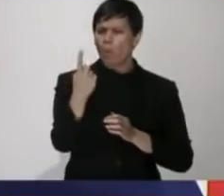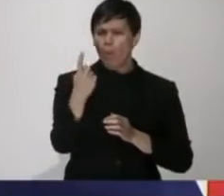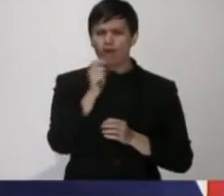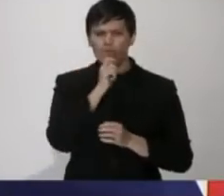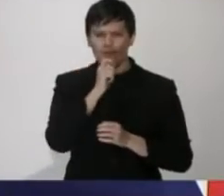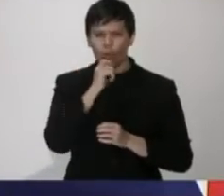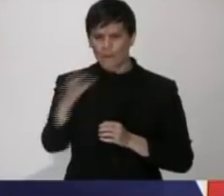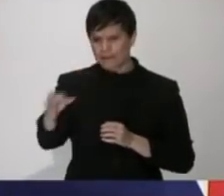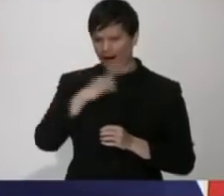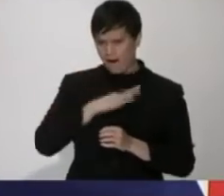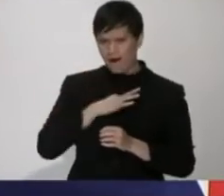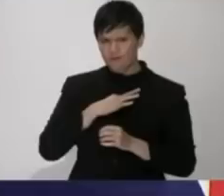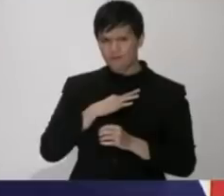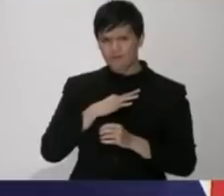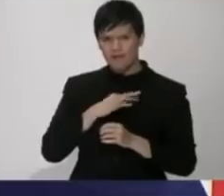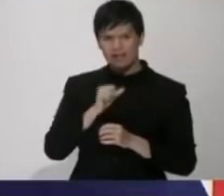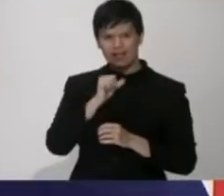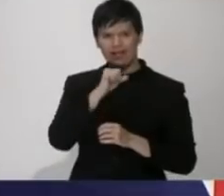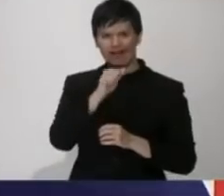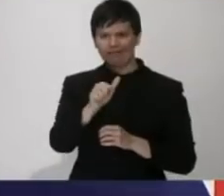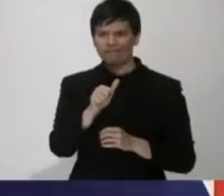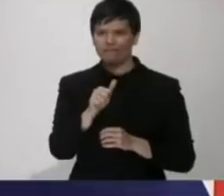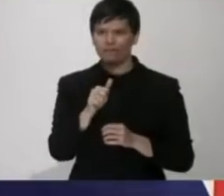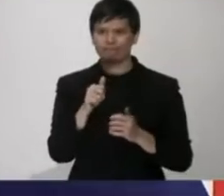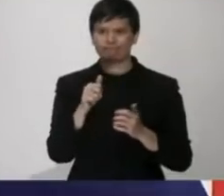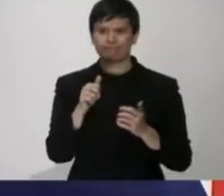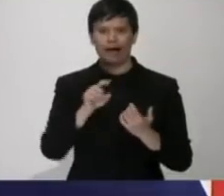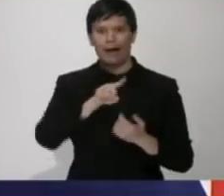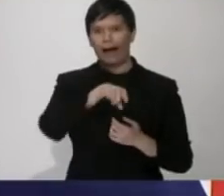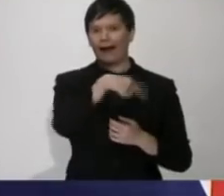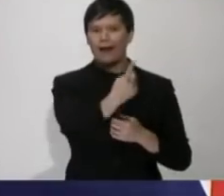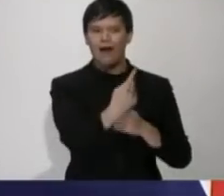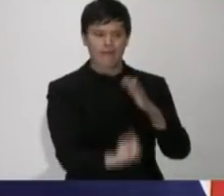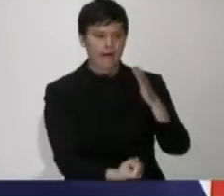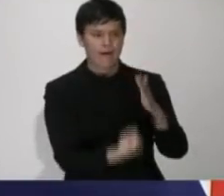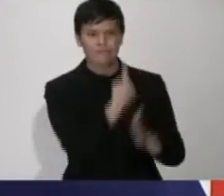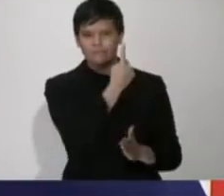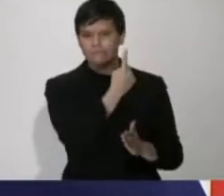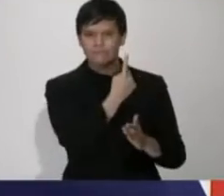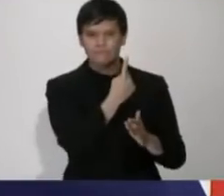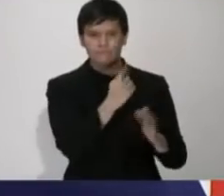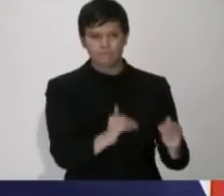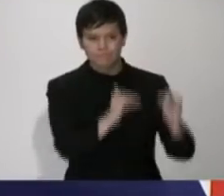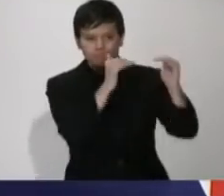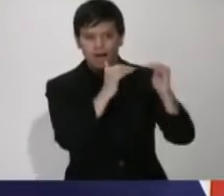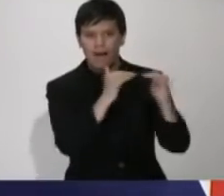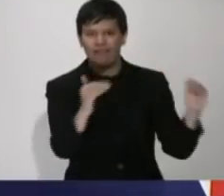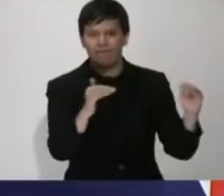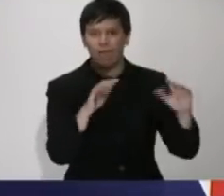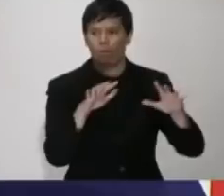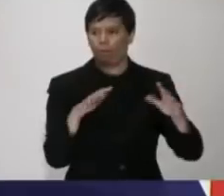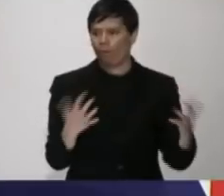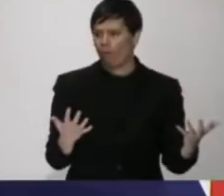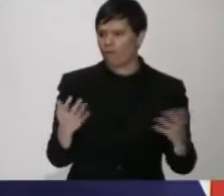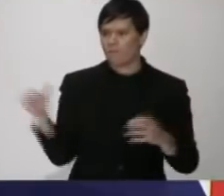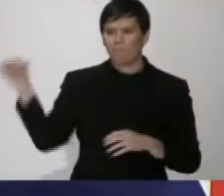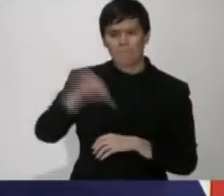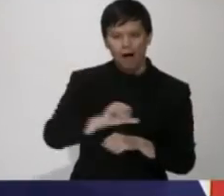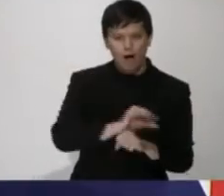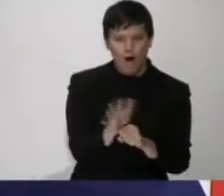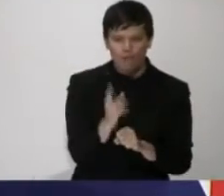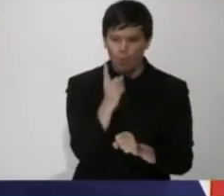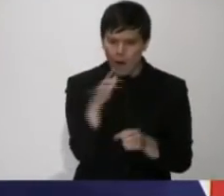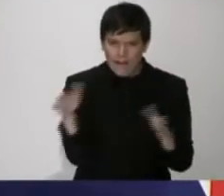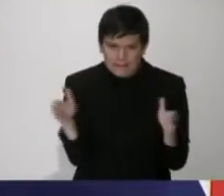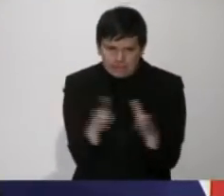if we had to move into a situation where we had another localised set of restrictions or a different shape to the restrictions